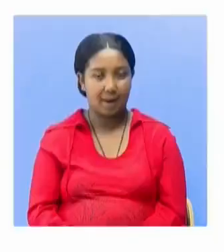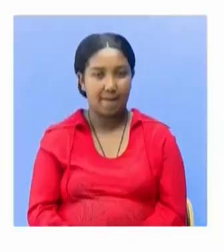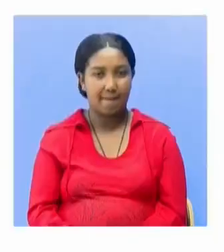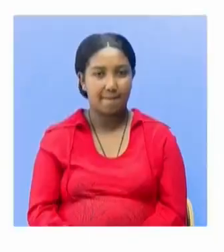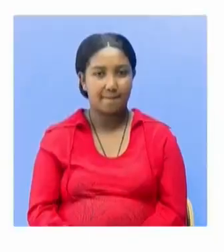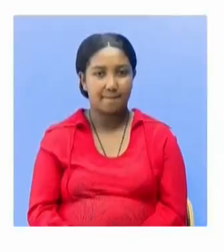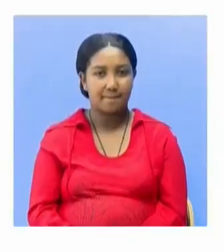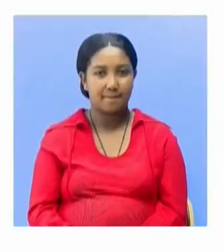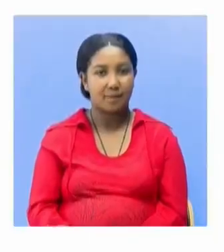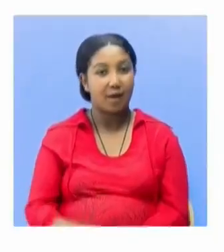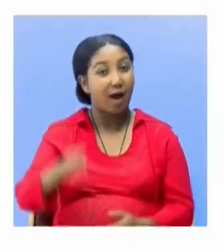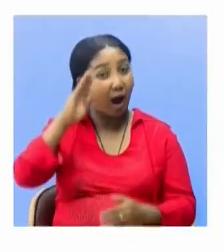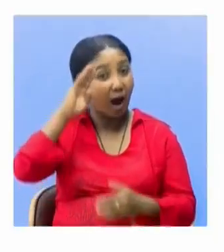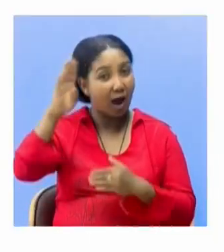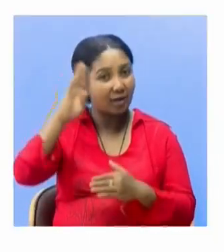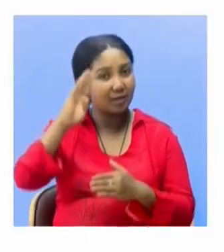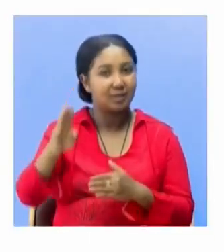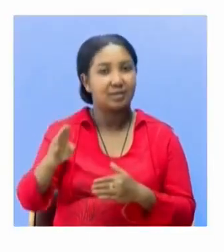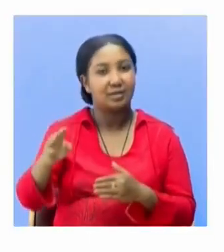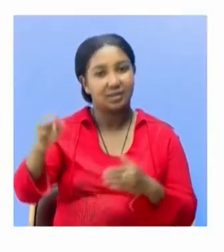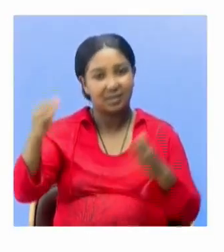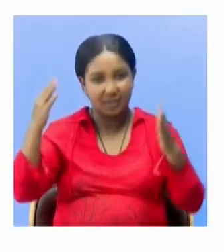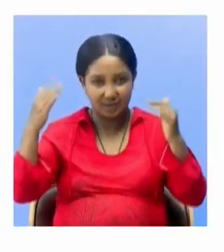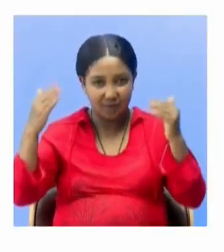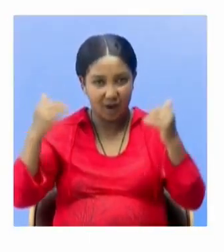Hi, Tesfaye.